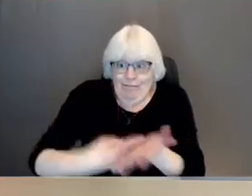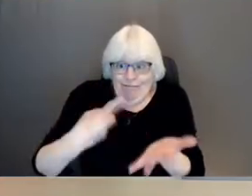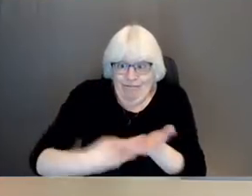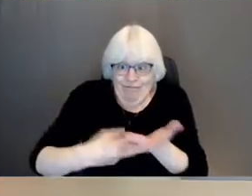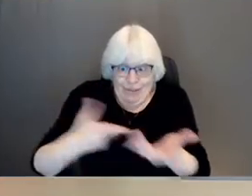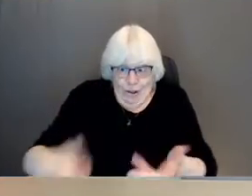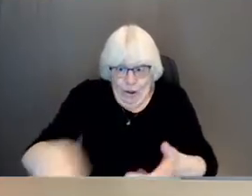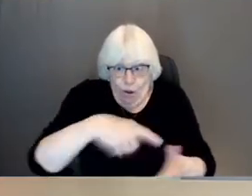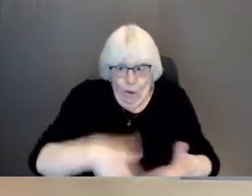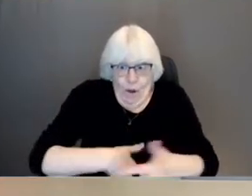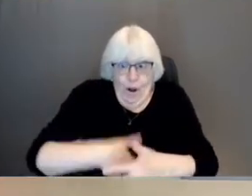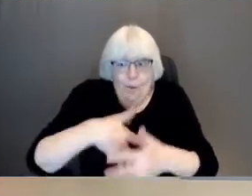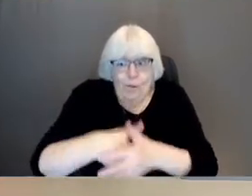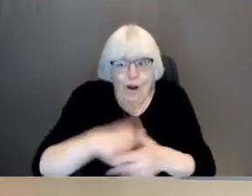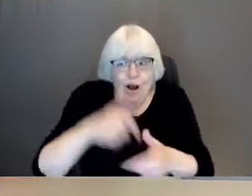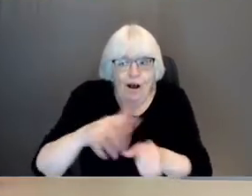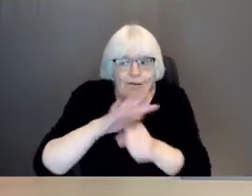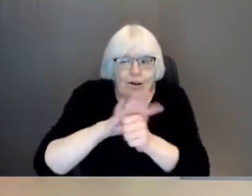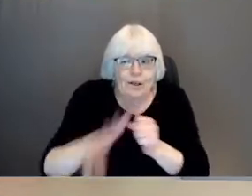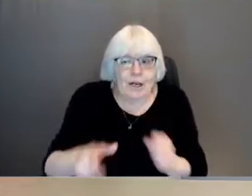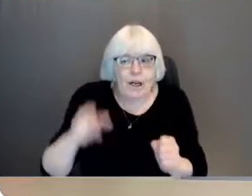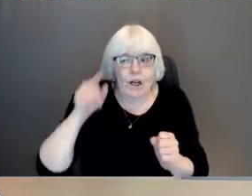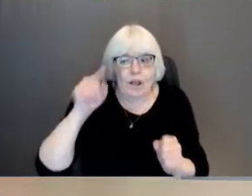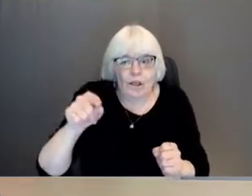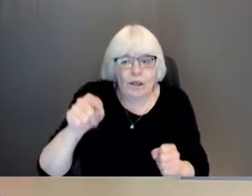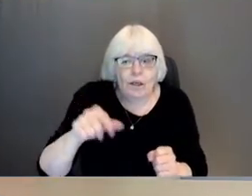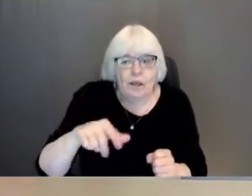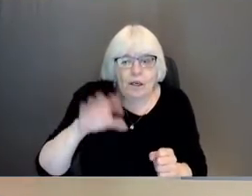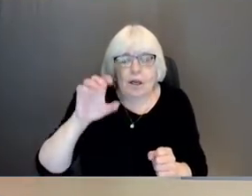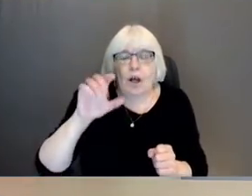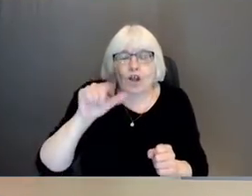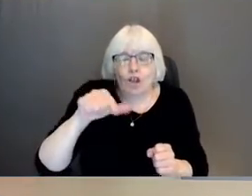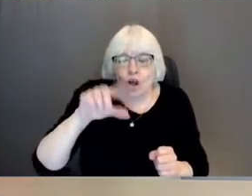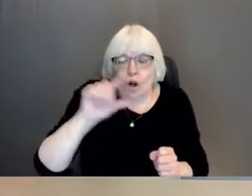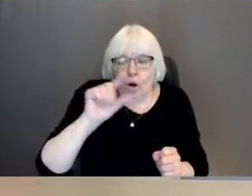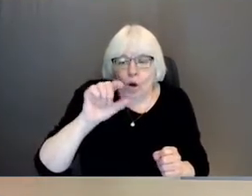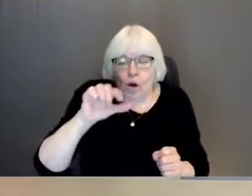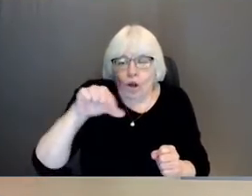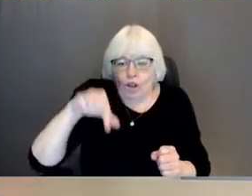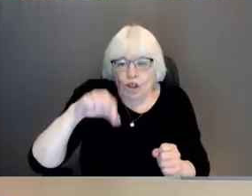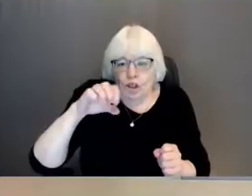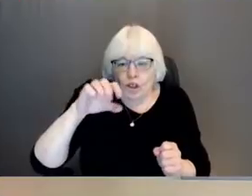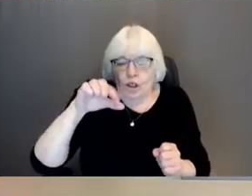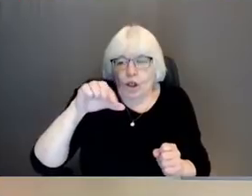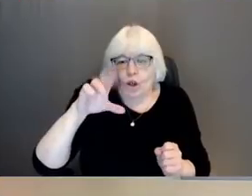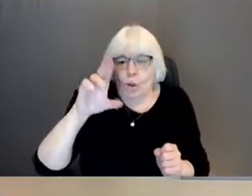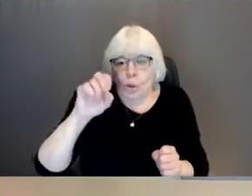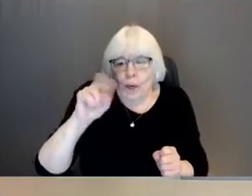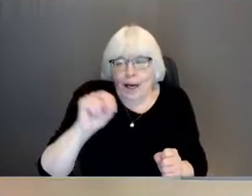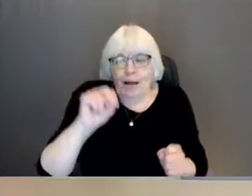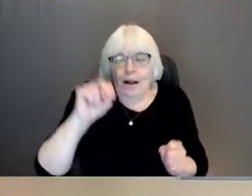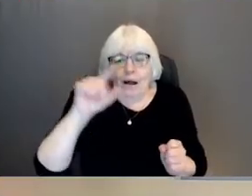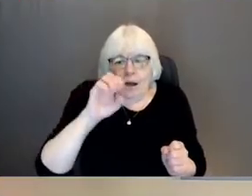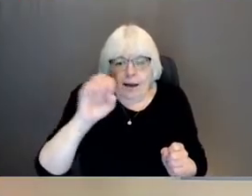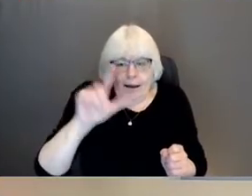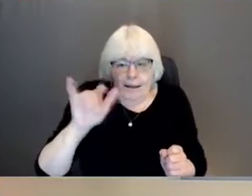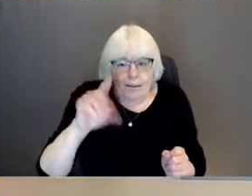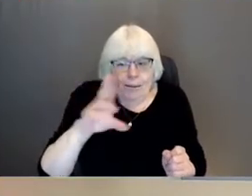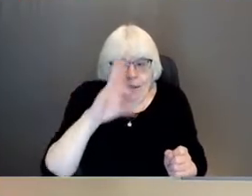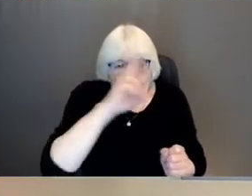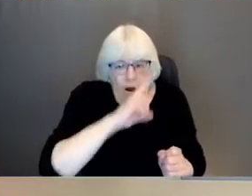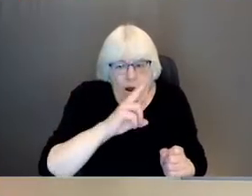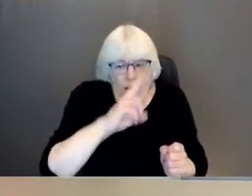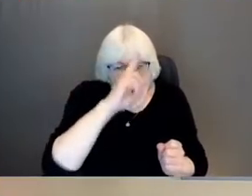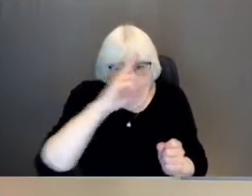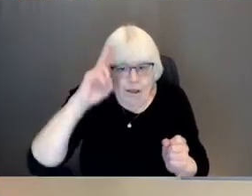to connect with a healthcare provider who will provide support and direction regarding your prenatal care while in isolation.